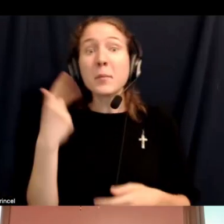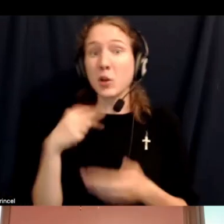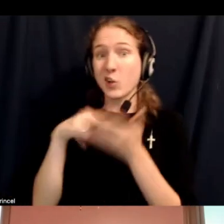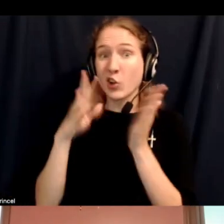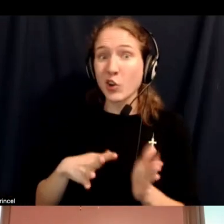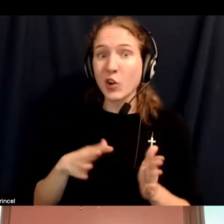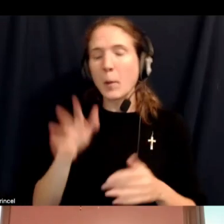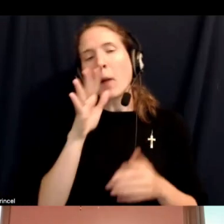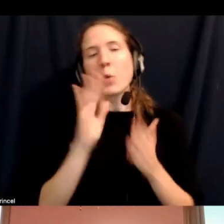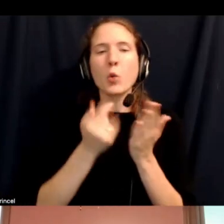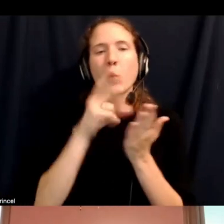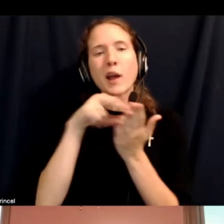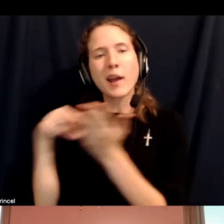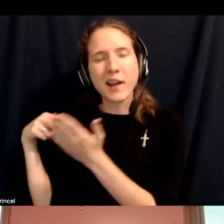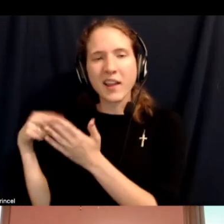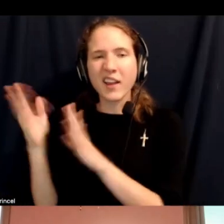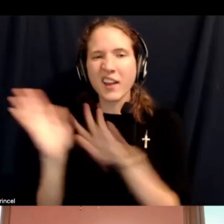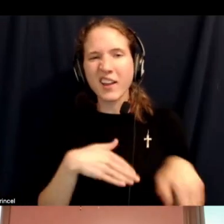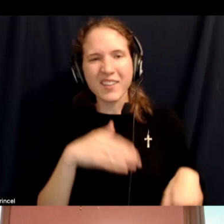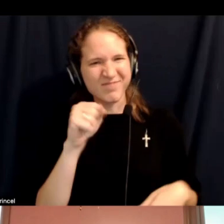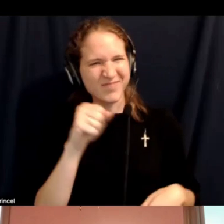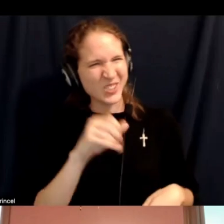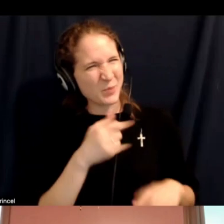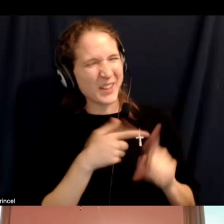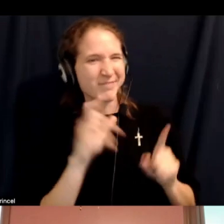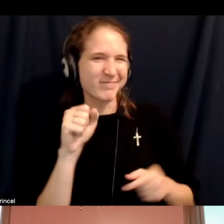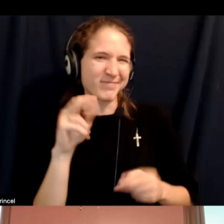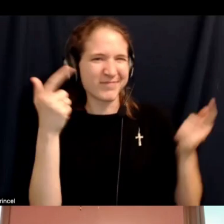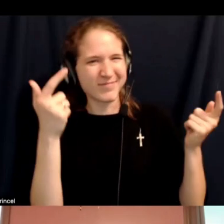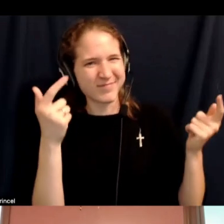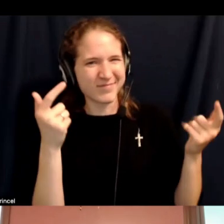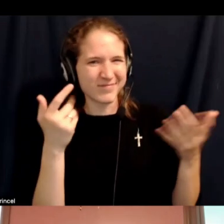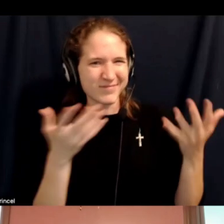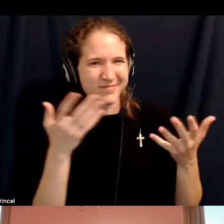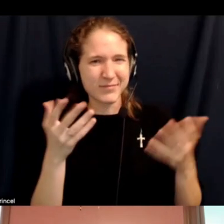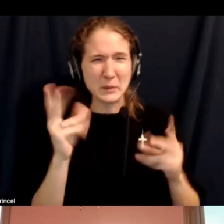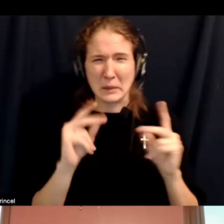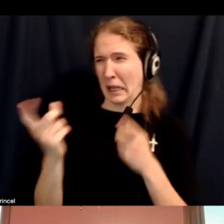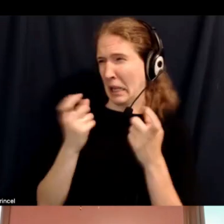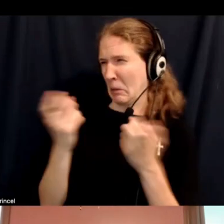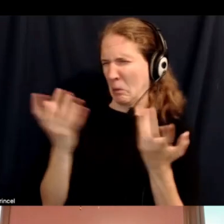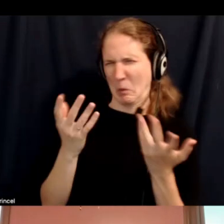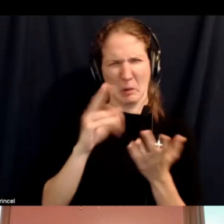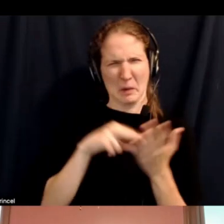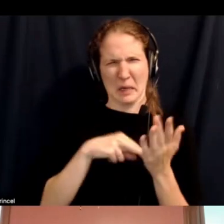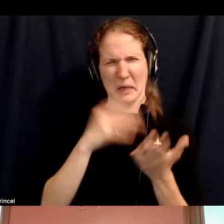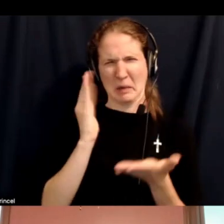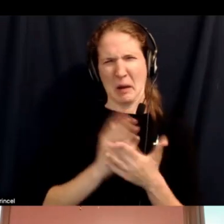those mommy books and then. Well, I did too, but okay, yeah, you were talking beyond. Christian would say, what are you reading? Just